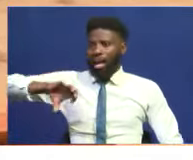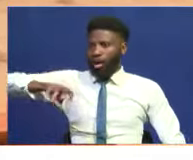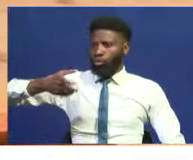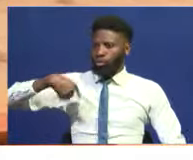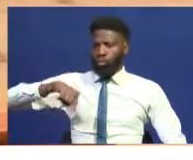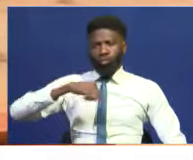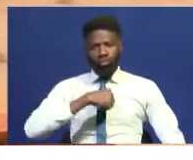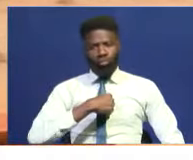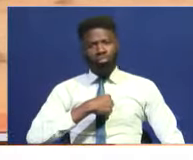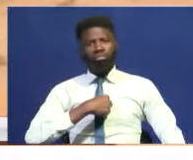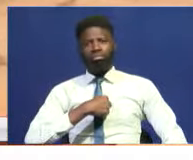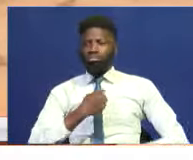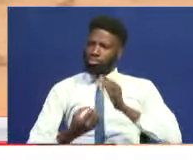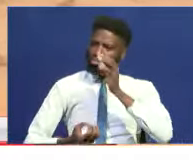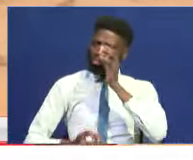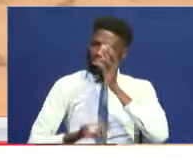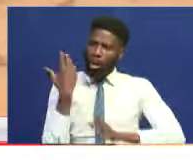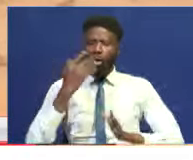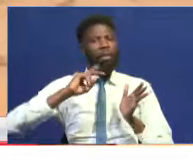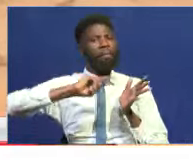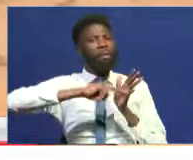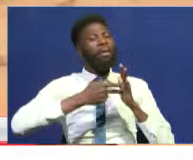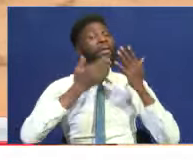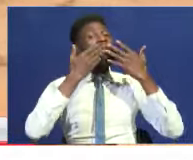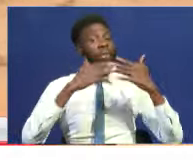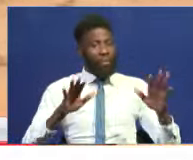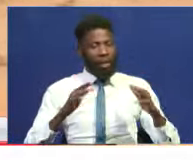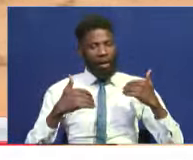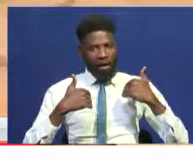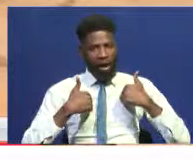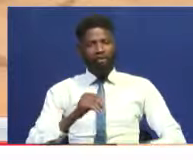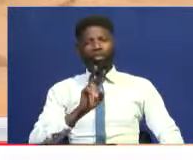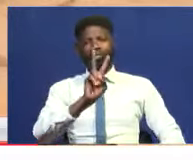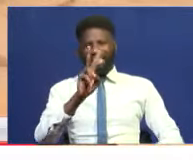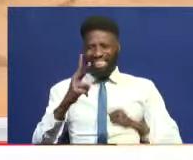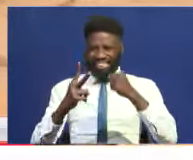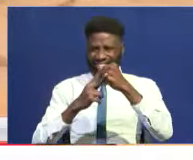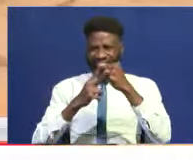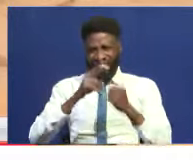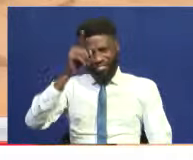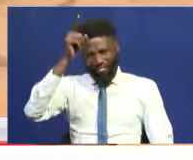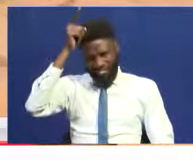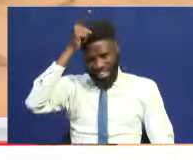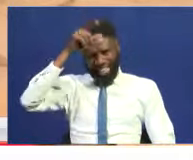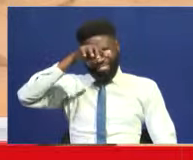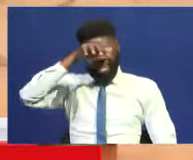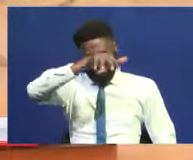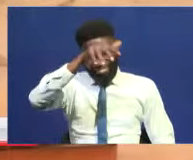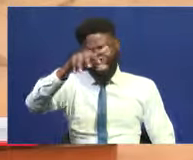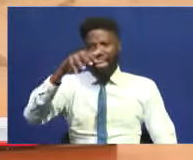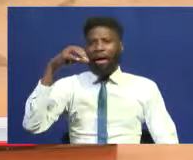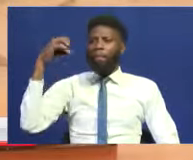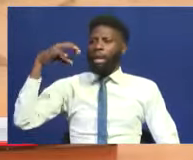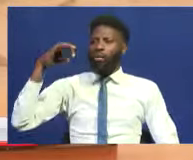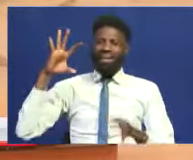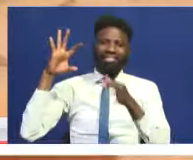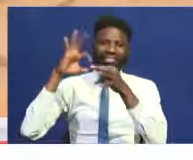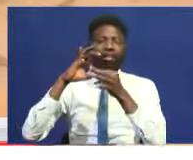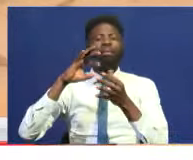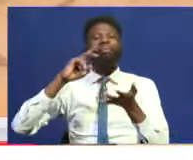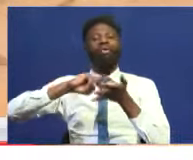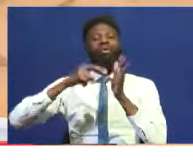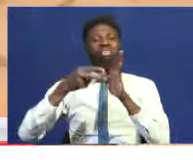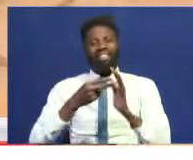here, where we are doing 27 rural electrification projects in the three constituencies. Na tuko na budget